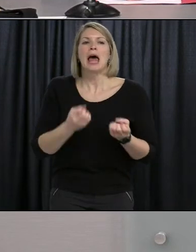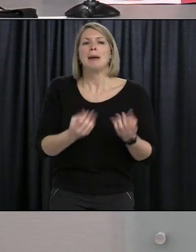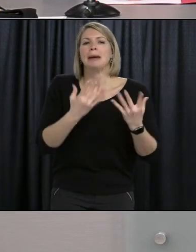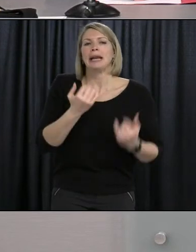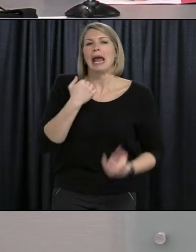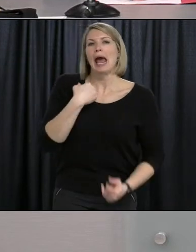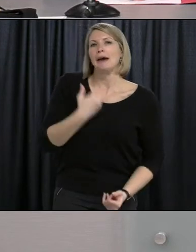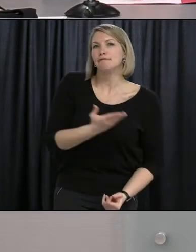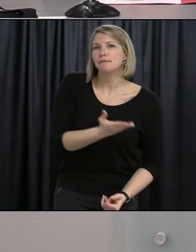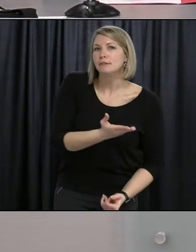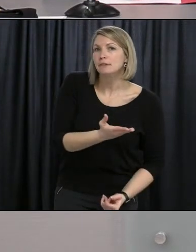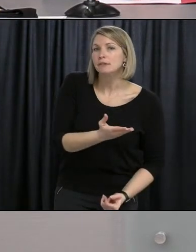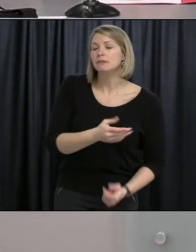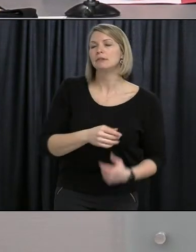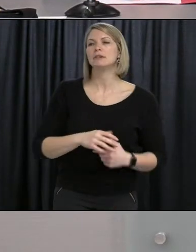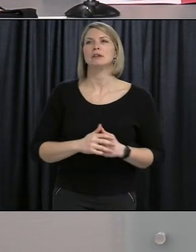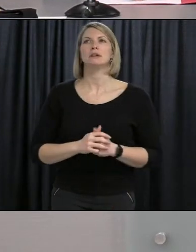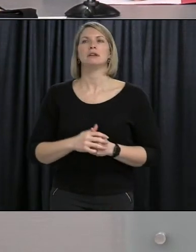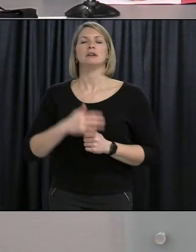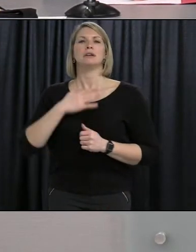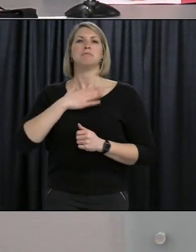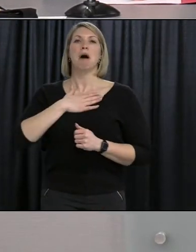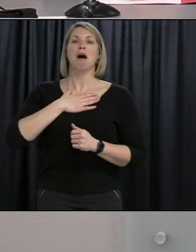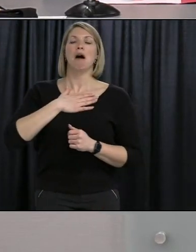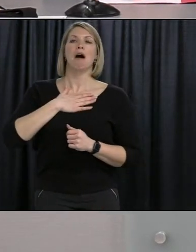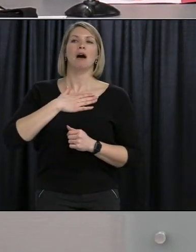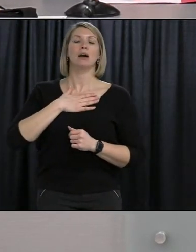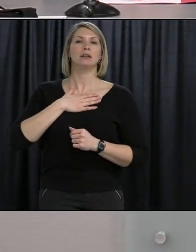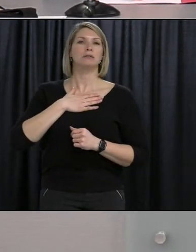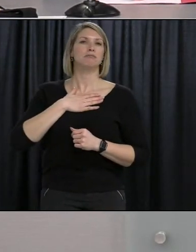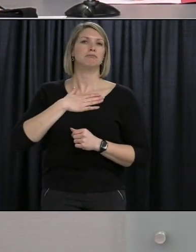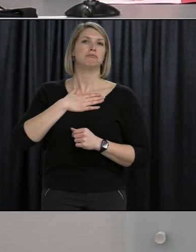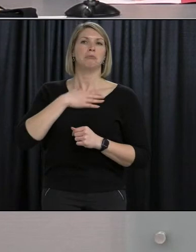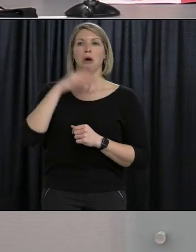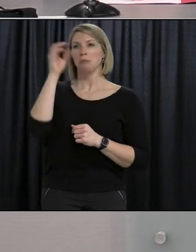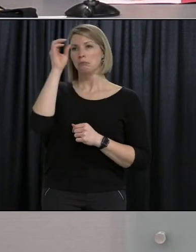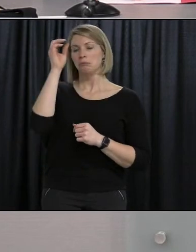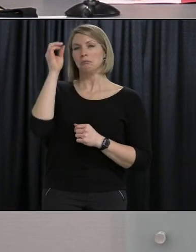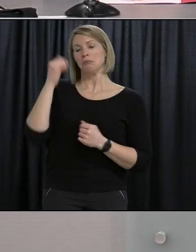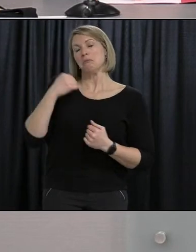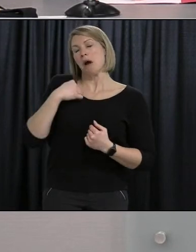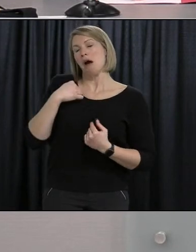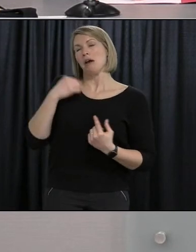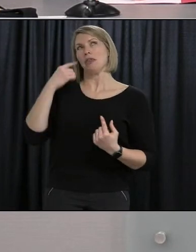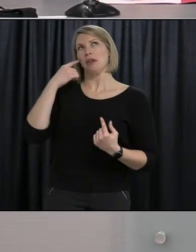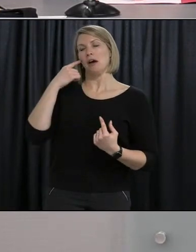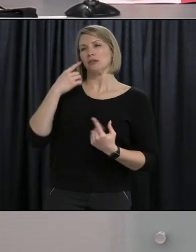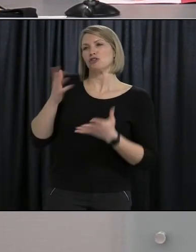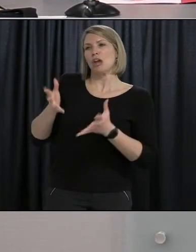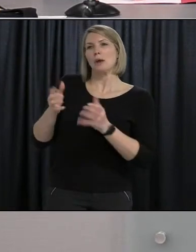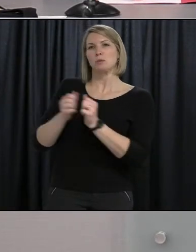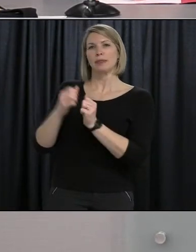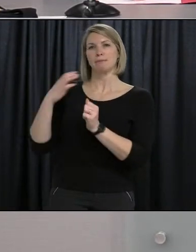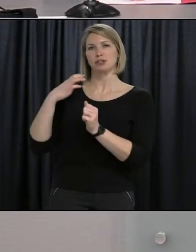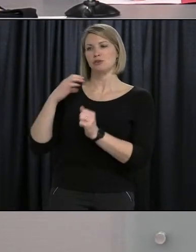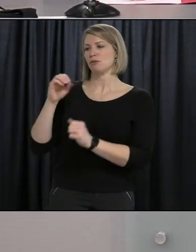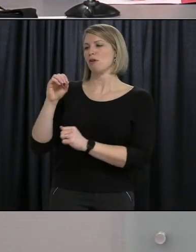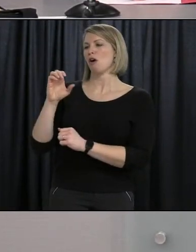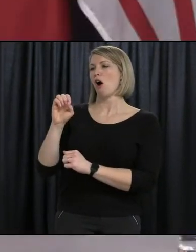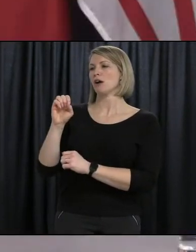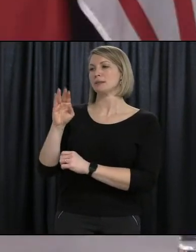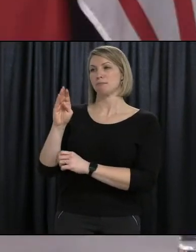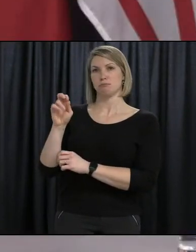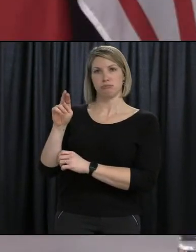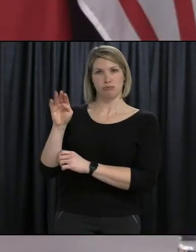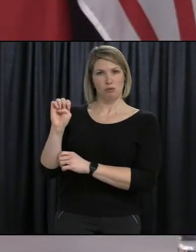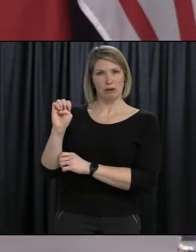Well, certainly, Brian, my understanding was from the school district and chatting with Minister Osborne that they were working very